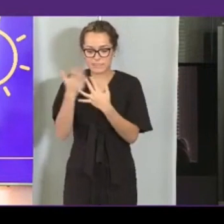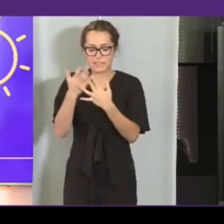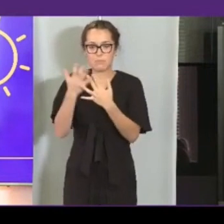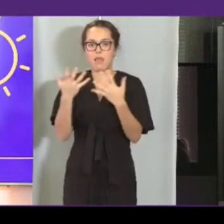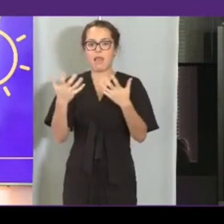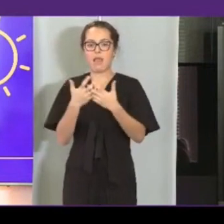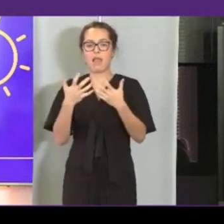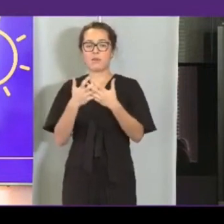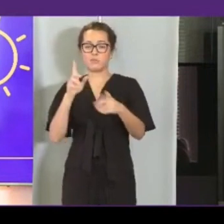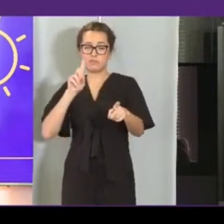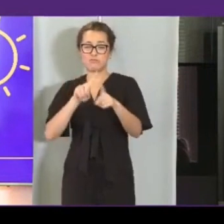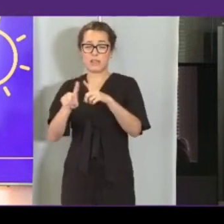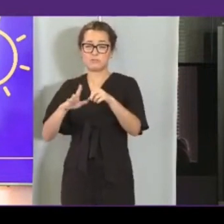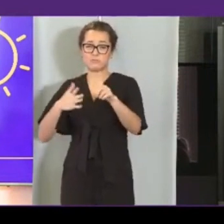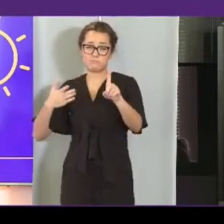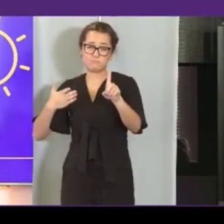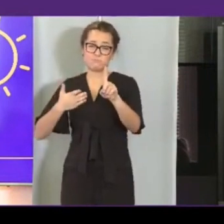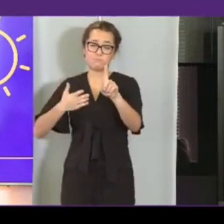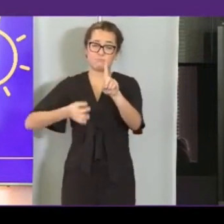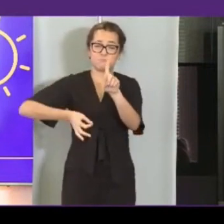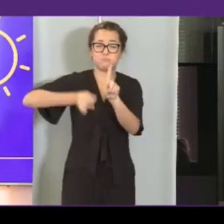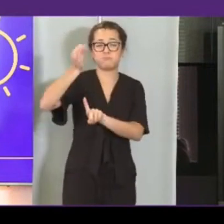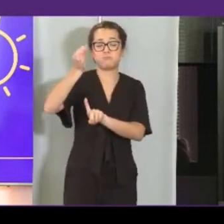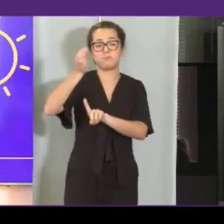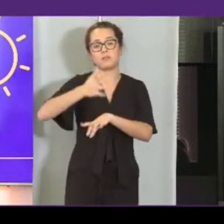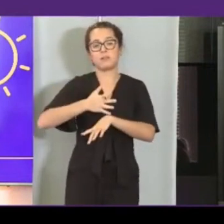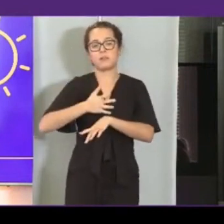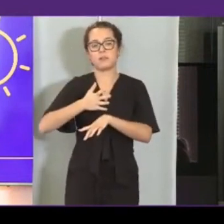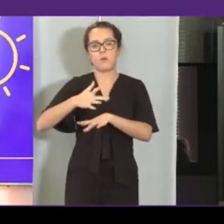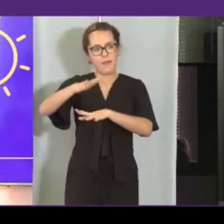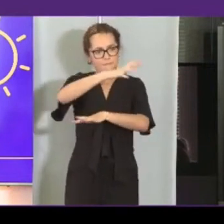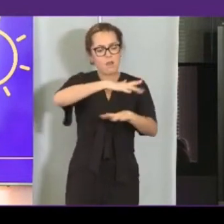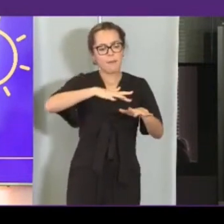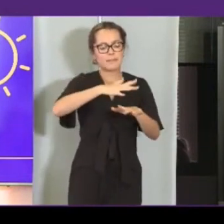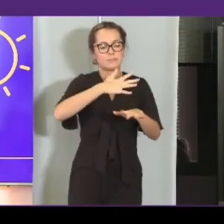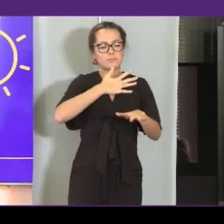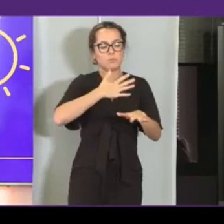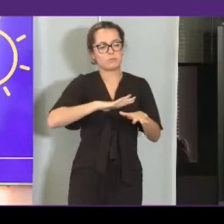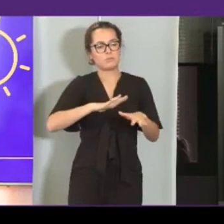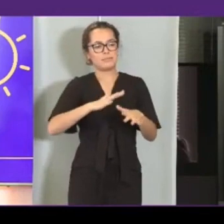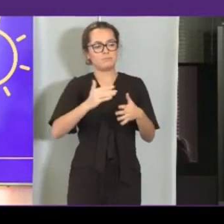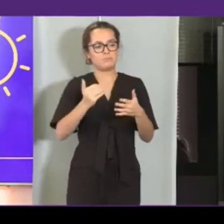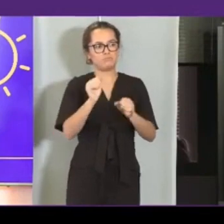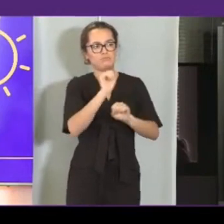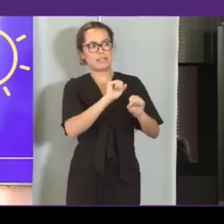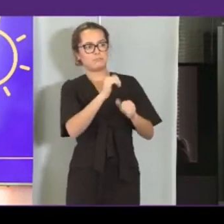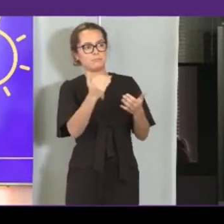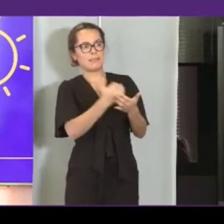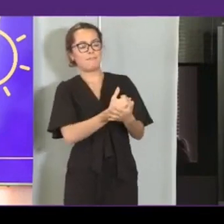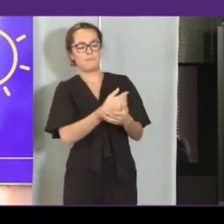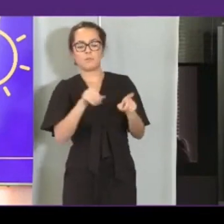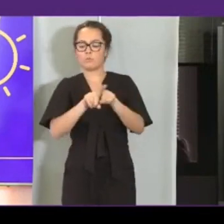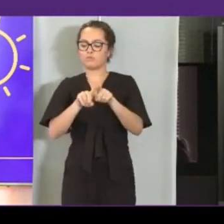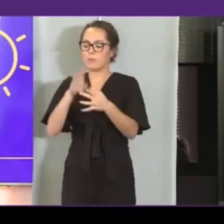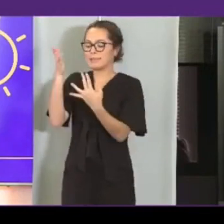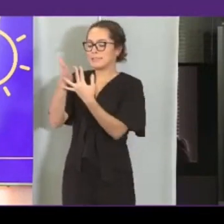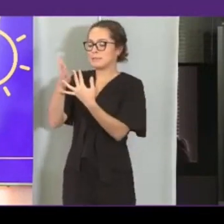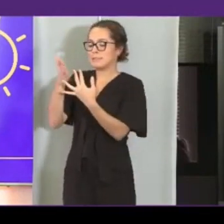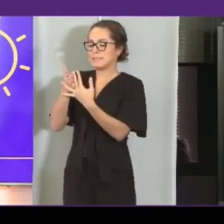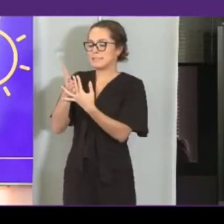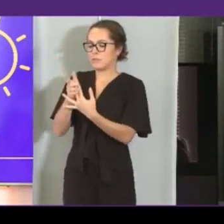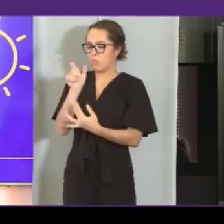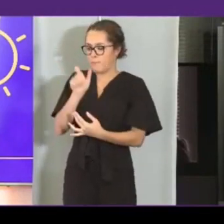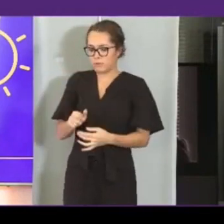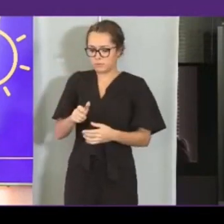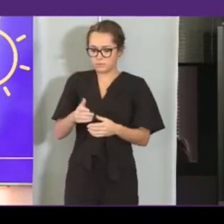to make strides in our packaging, in environmental factors, but also accessibility as well. And also how